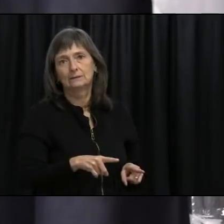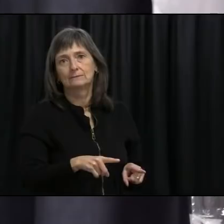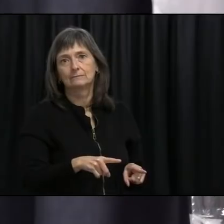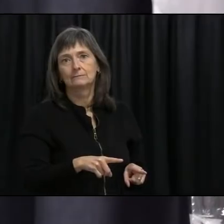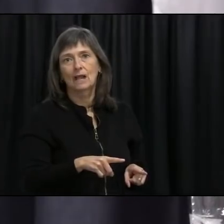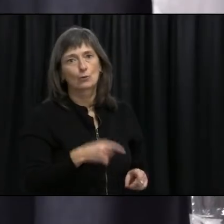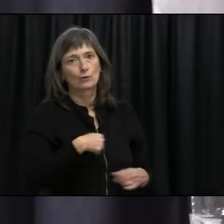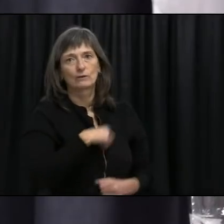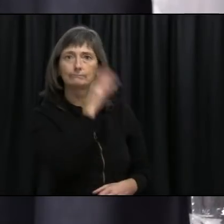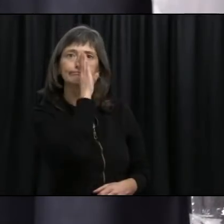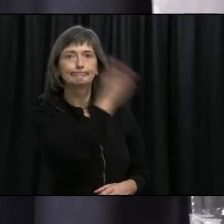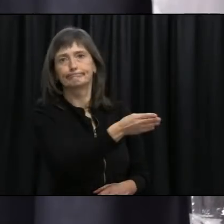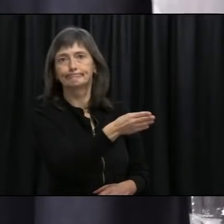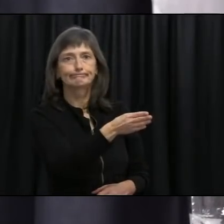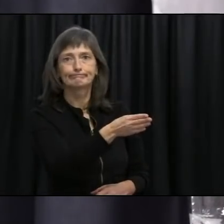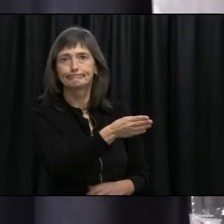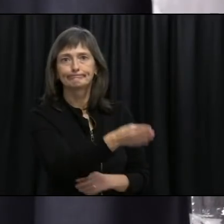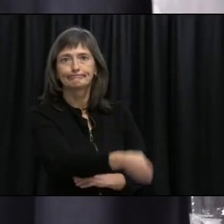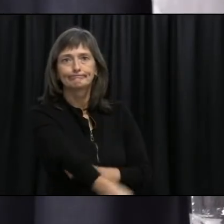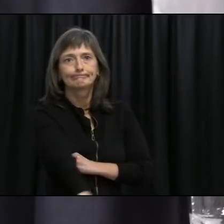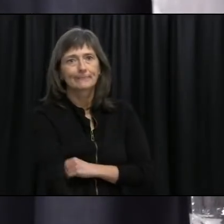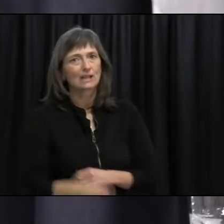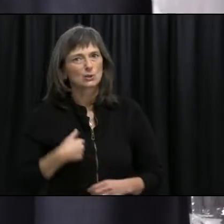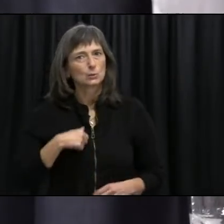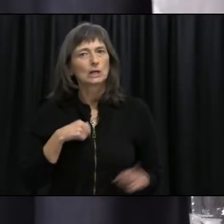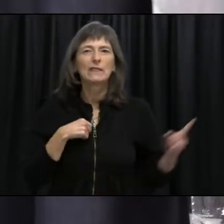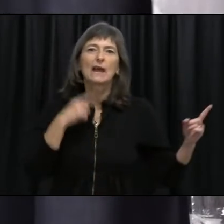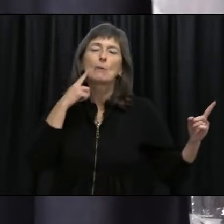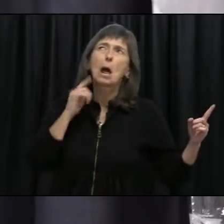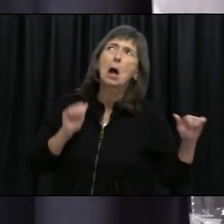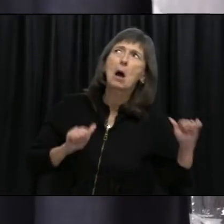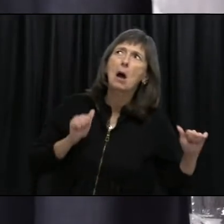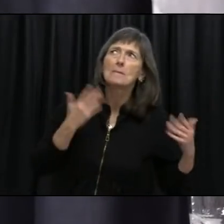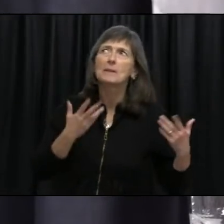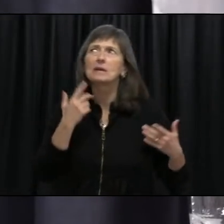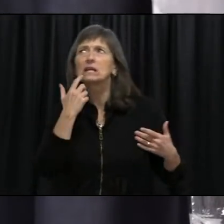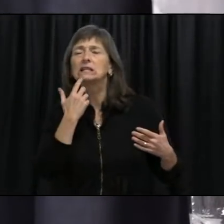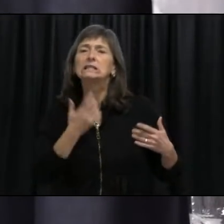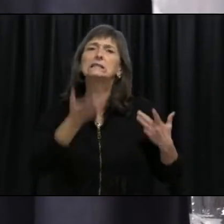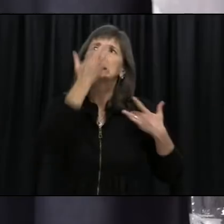very plain about that because there was some doubt in their minds at the beginning.